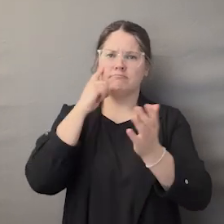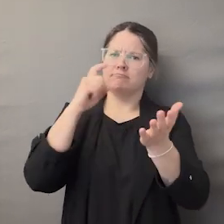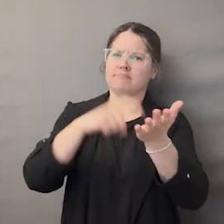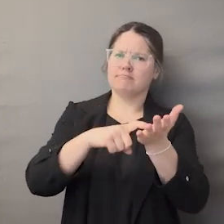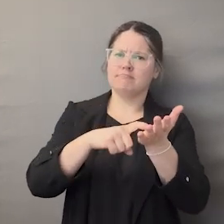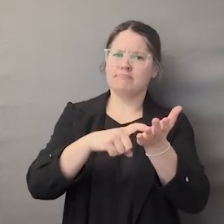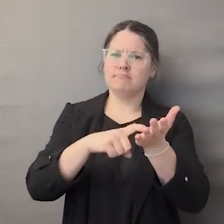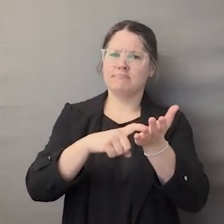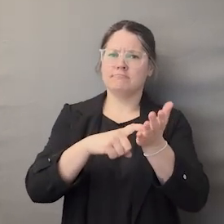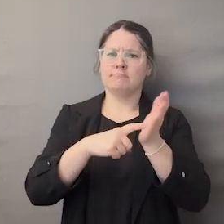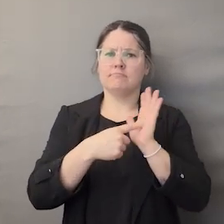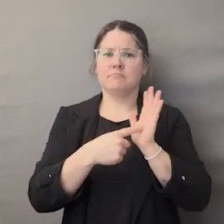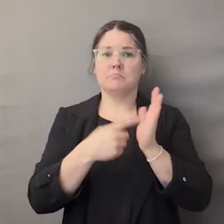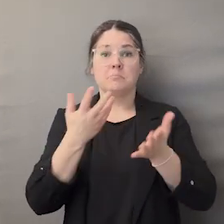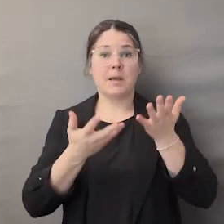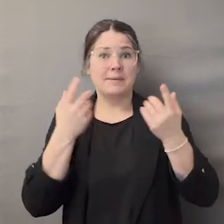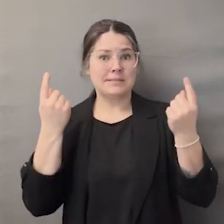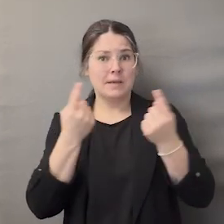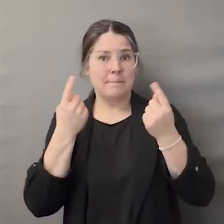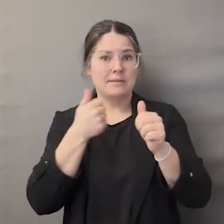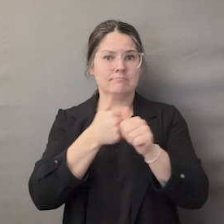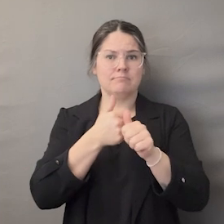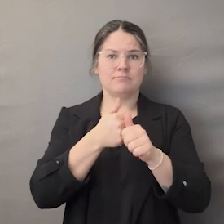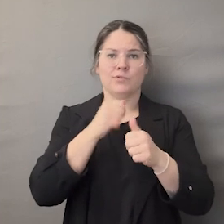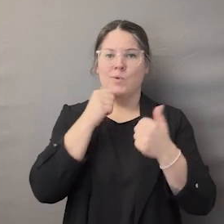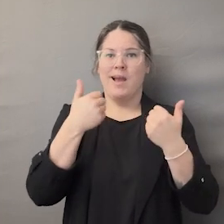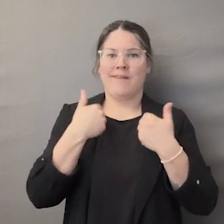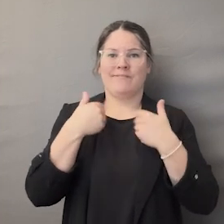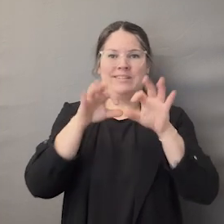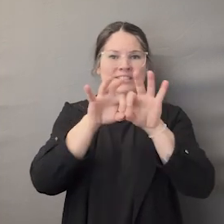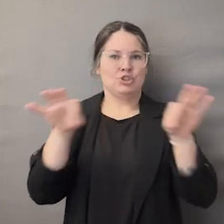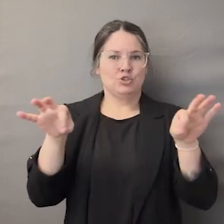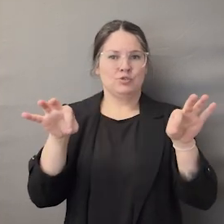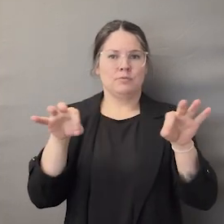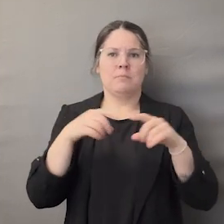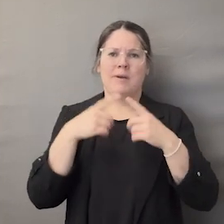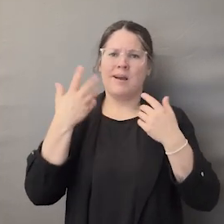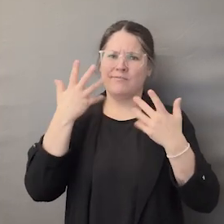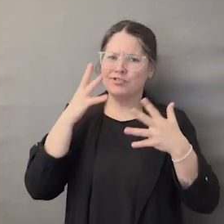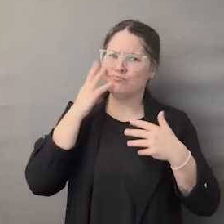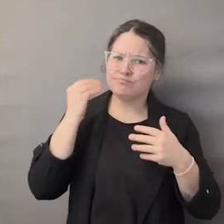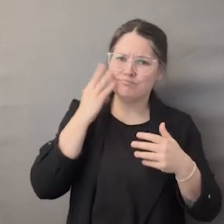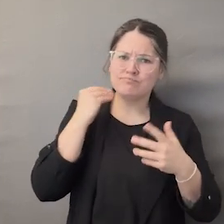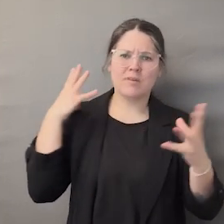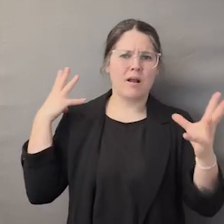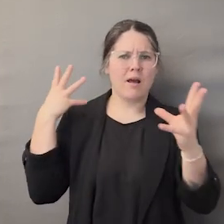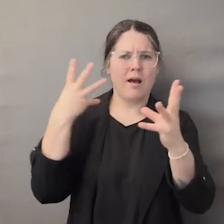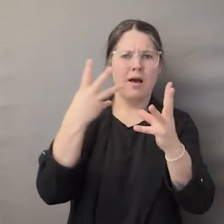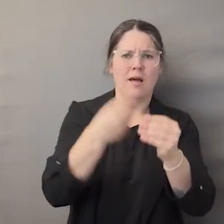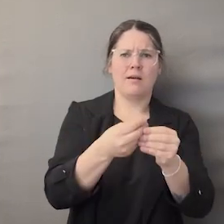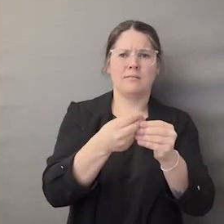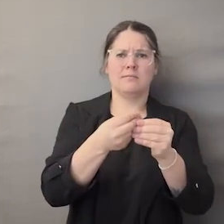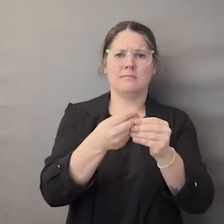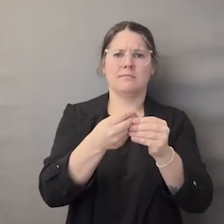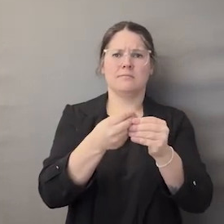equivalency statement. Maybe someone doesn't have a particular degree, but they have work, volunteer, or